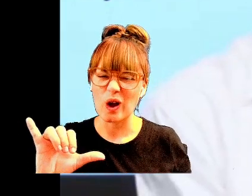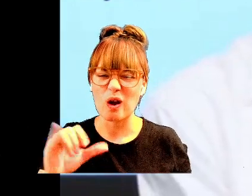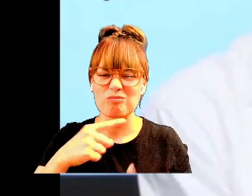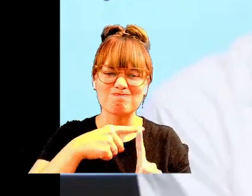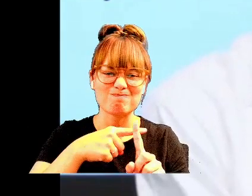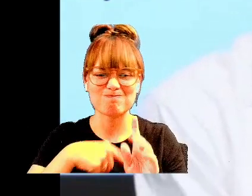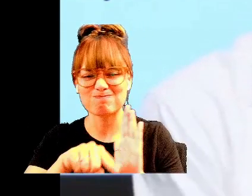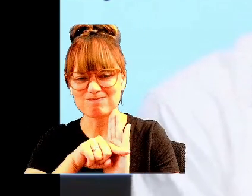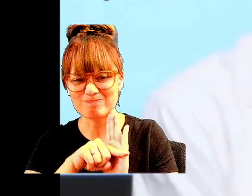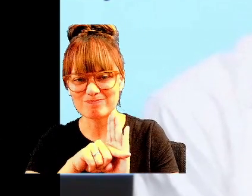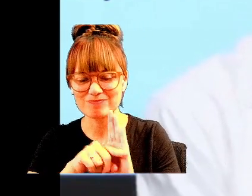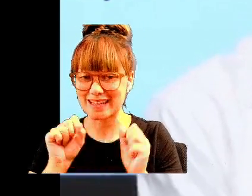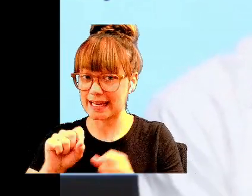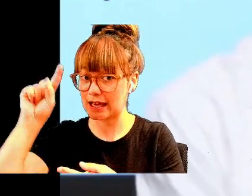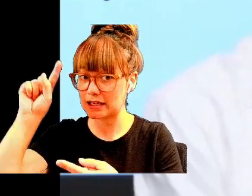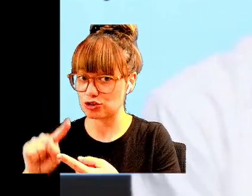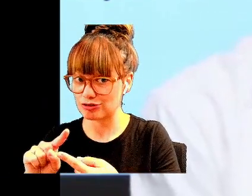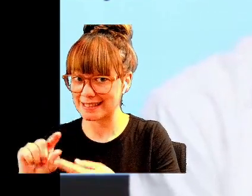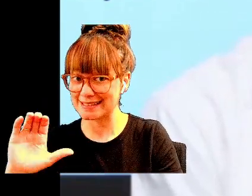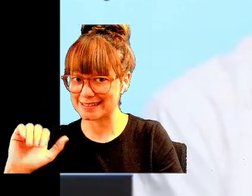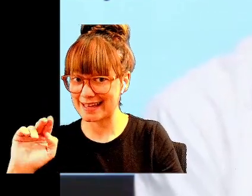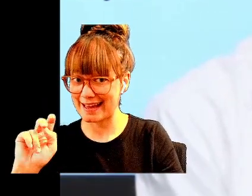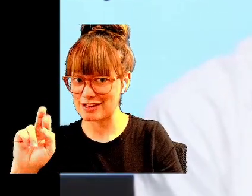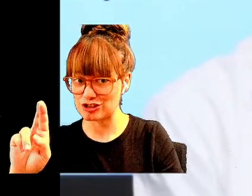size of your cancer cells,